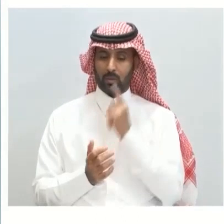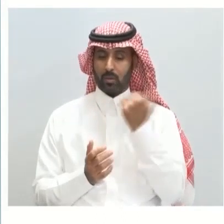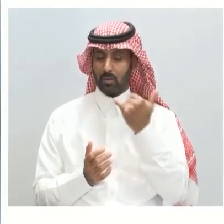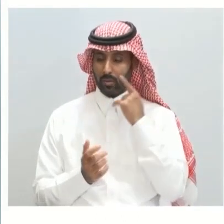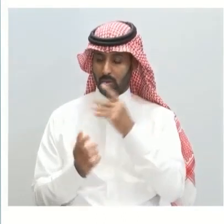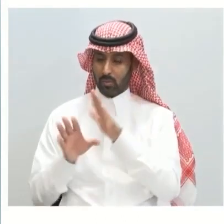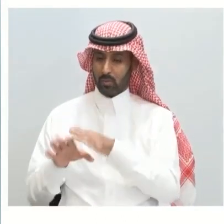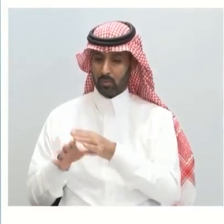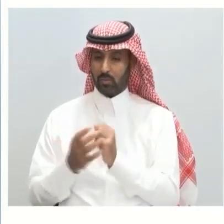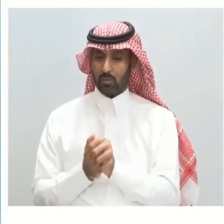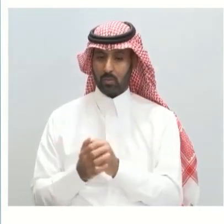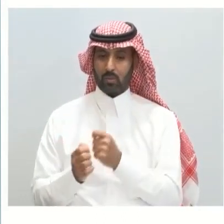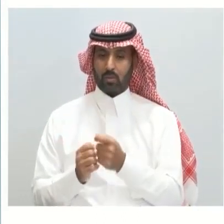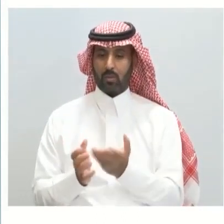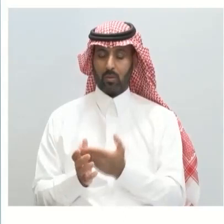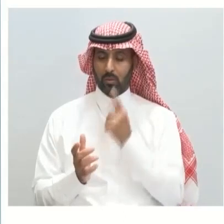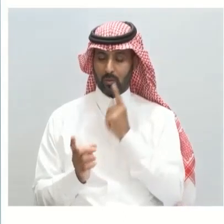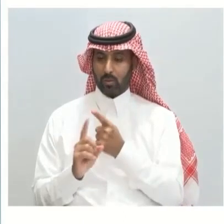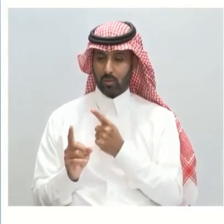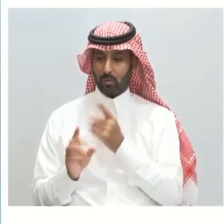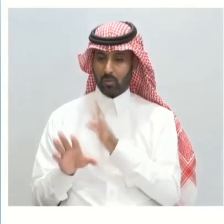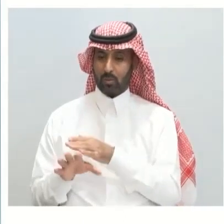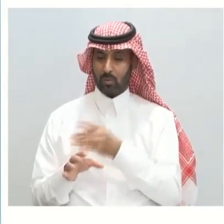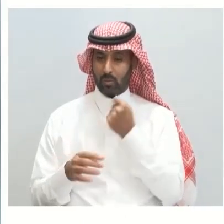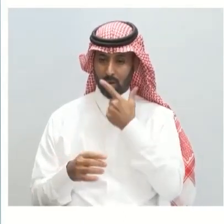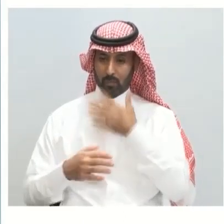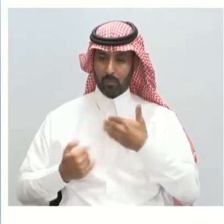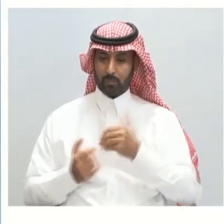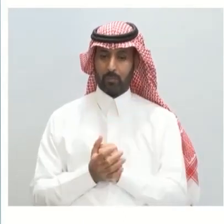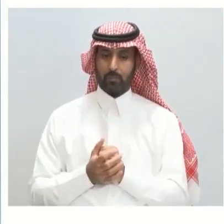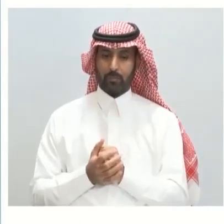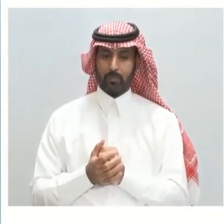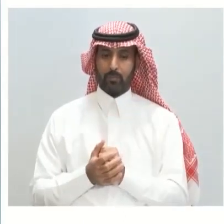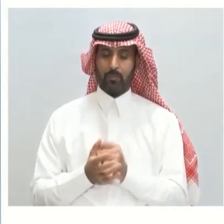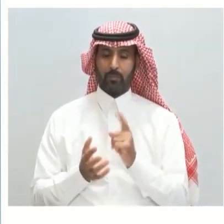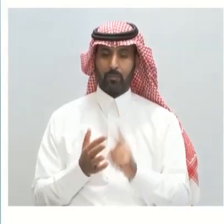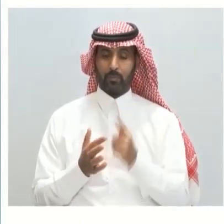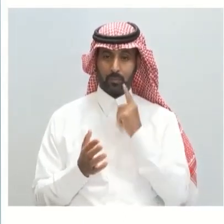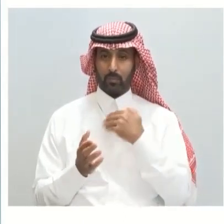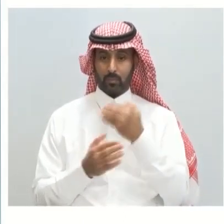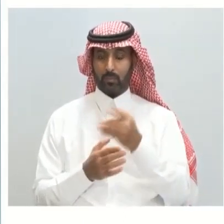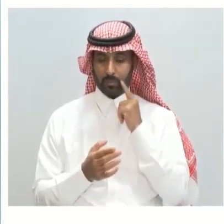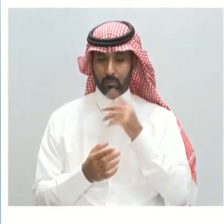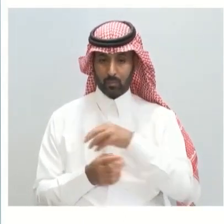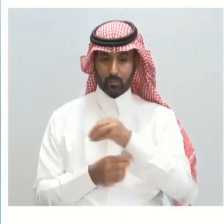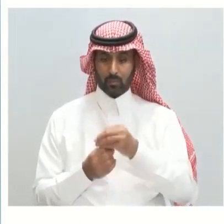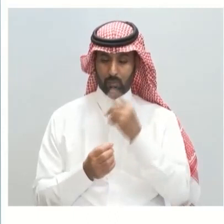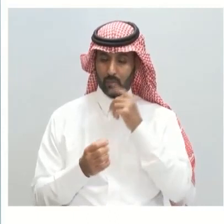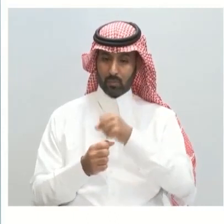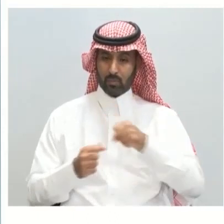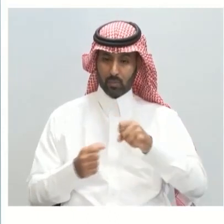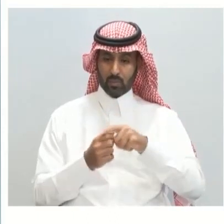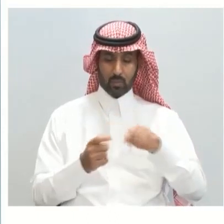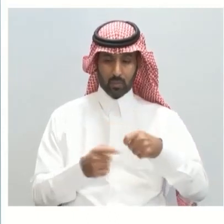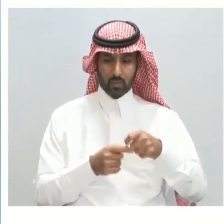in our business, having good clients and keeping them happy. And of course, we're going to have our truck cleaned and serviced